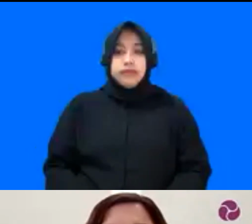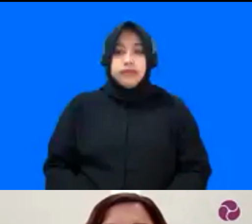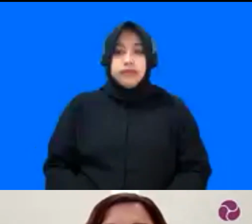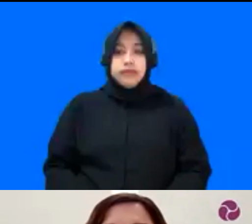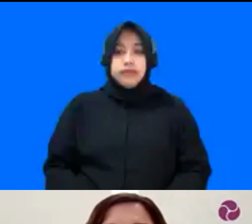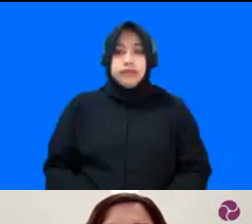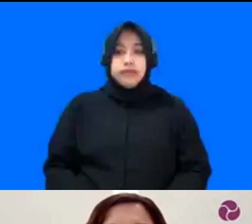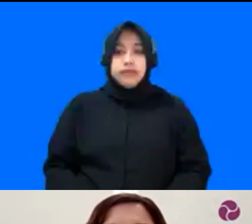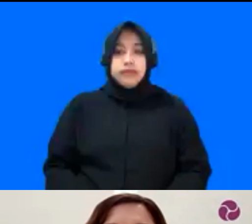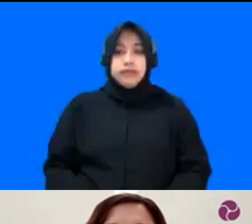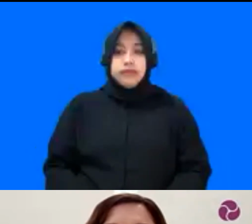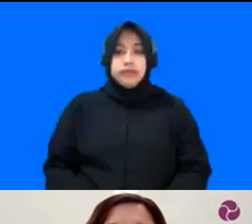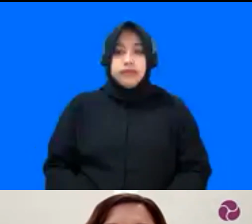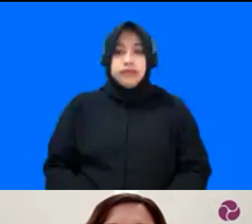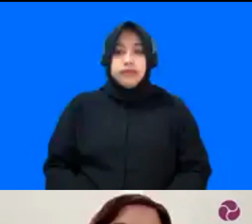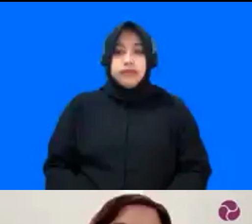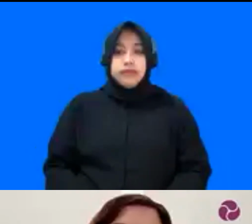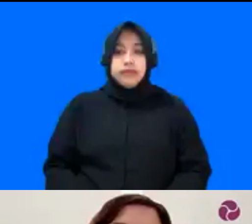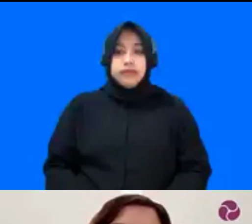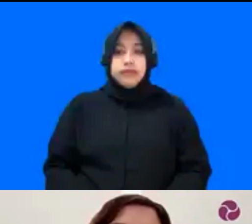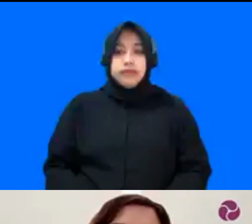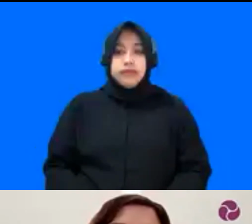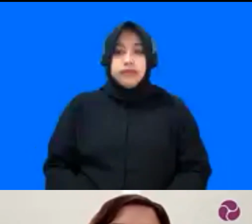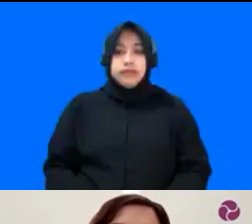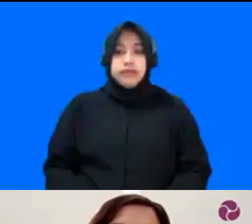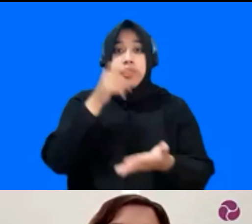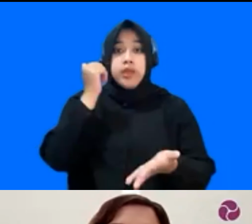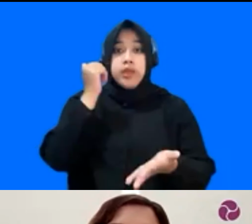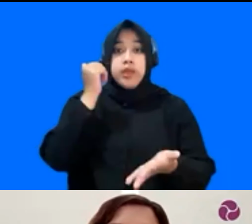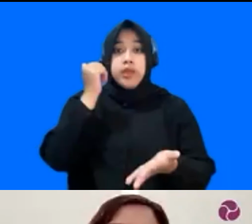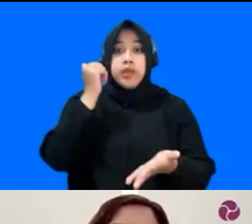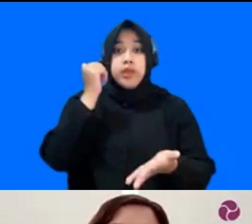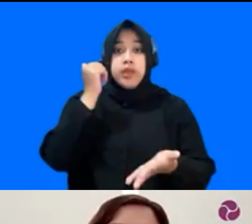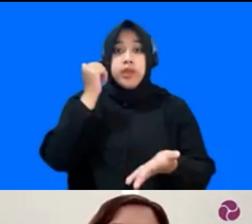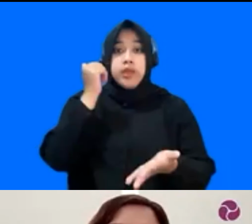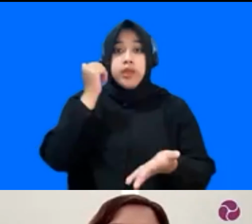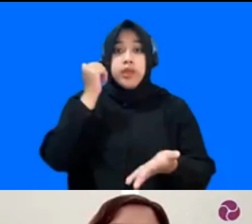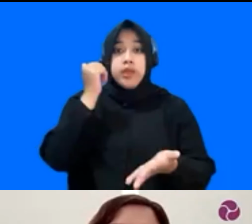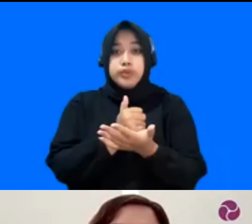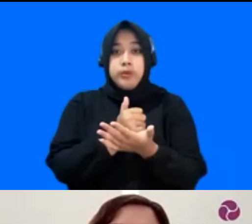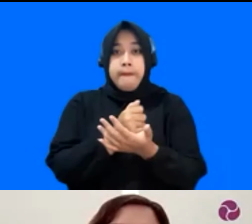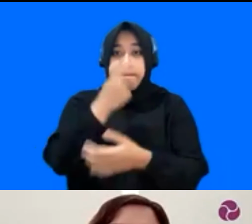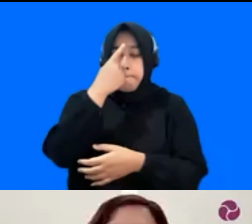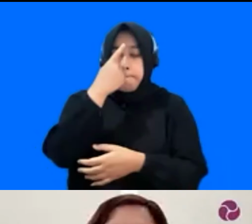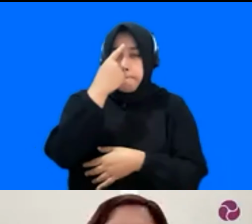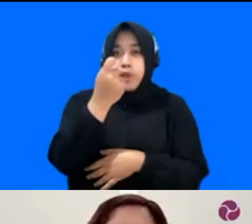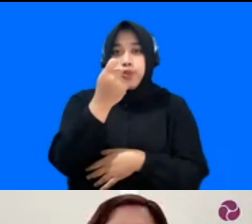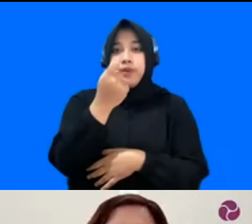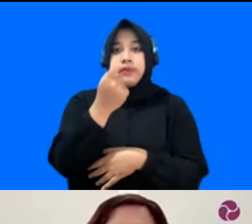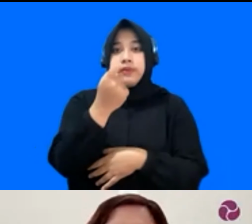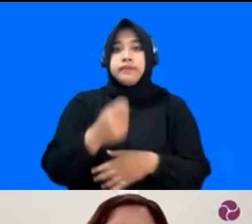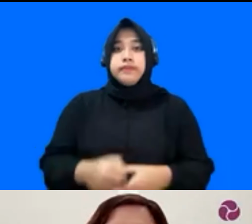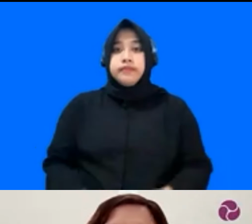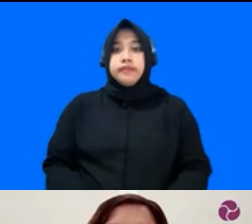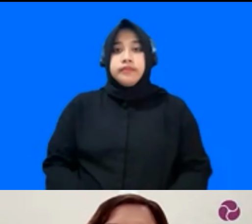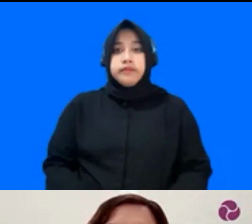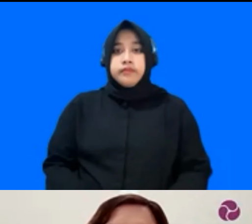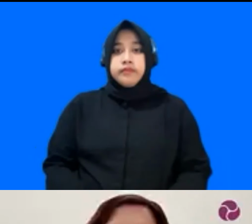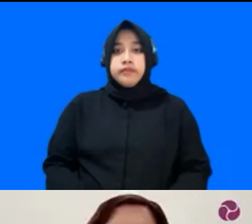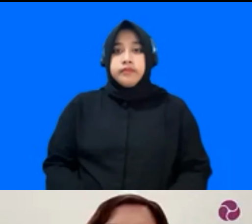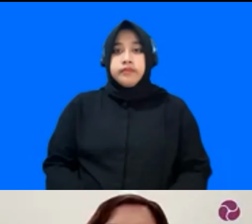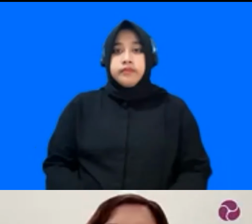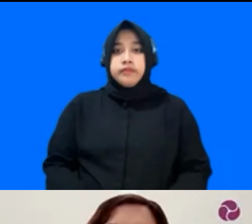it's not just a moral issue of engaging with particular communities, as we heard from Professor Wei-Yu as well, but it's also about the